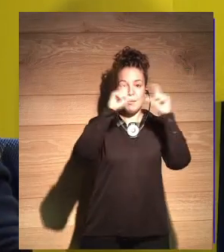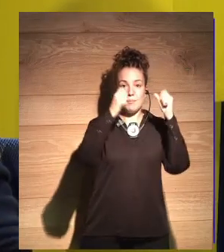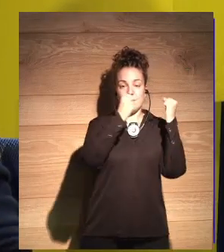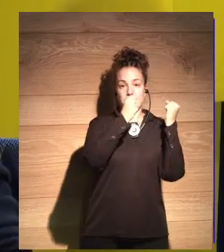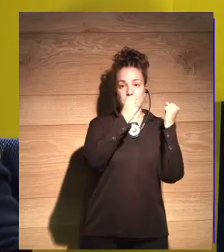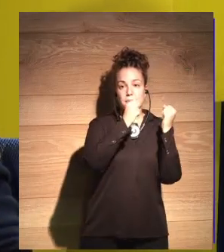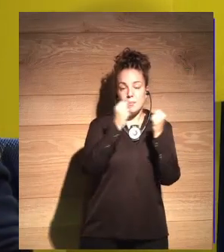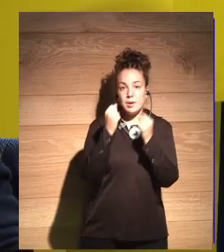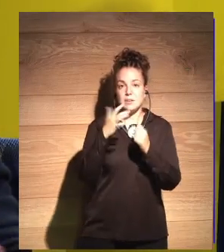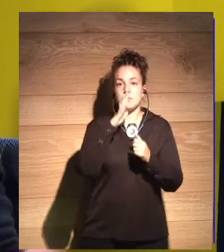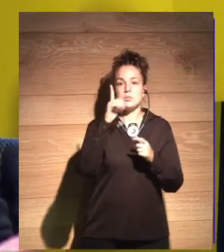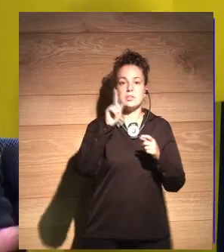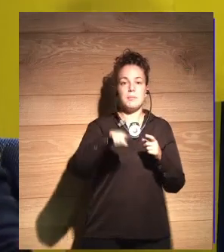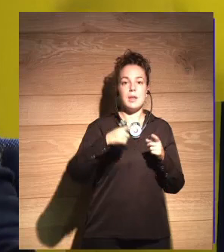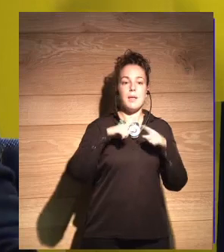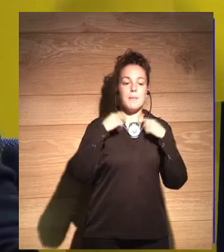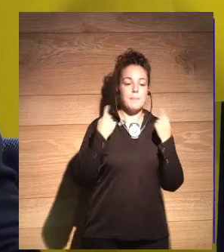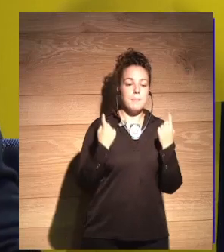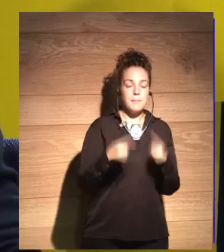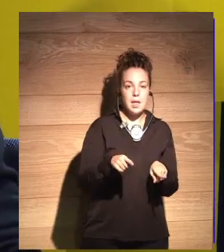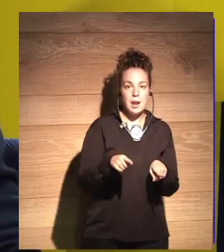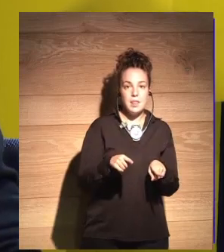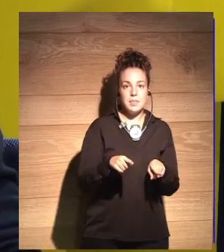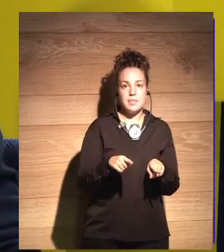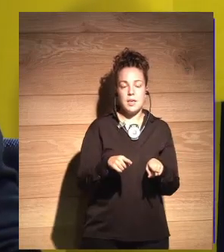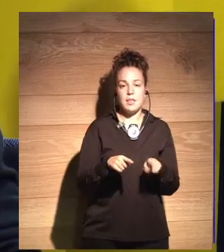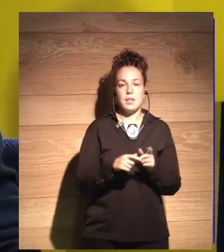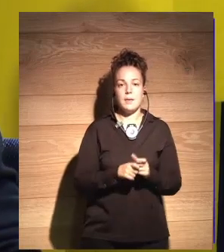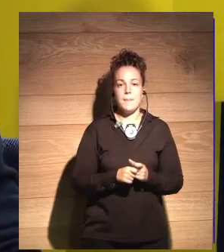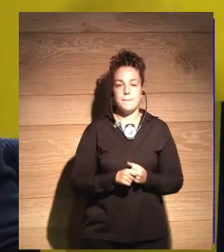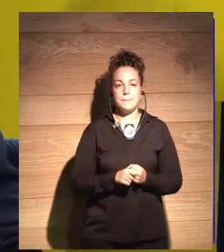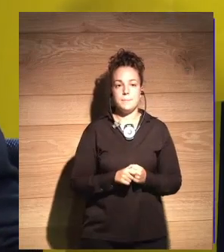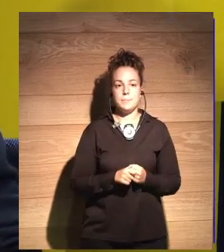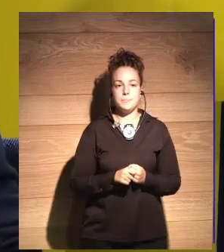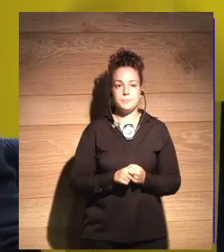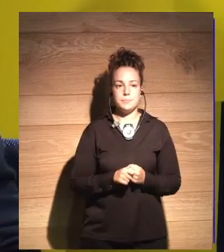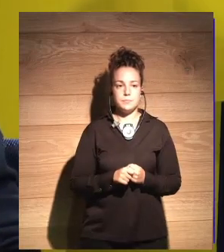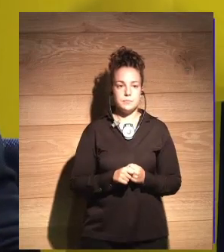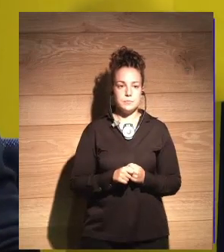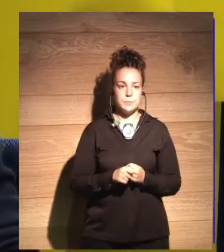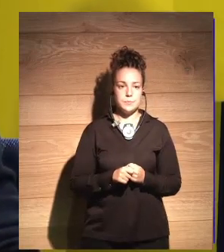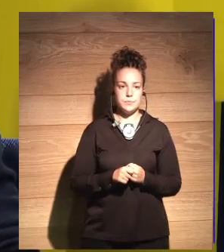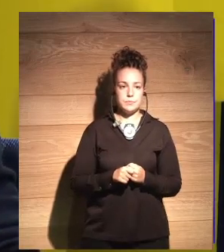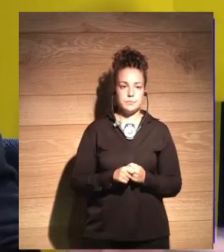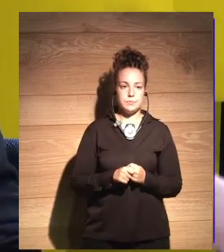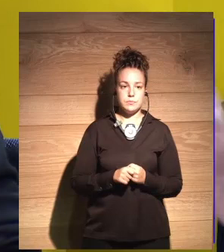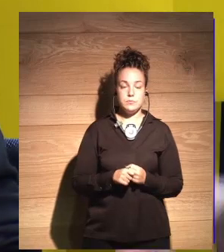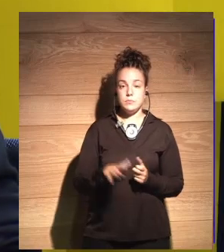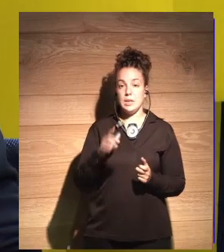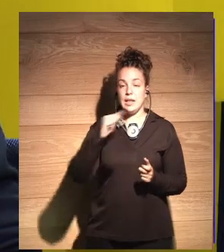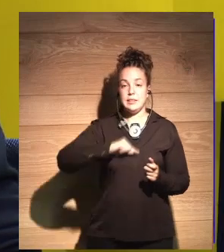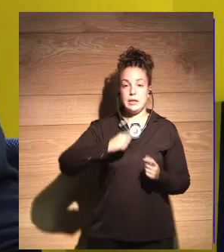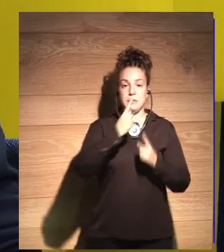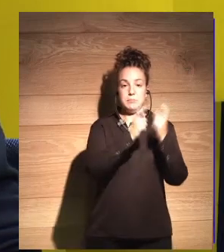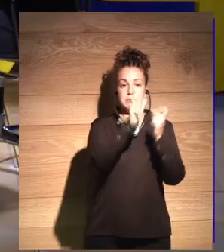of any kind of like, I don't know where you get that back, where you get this, everyone's ethics are different, but... You get it